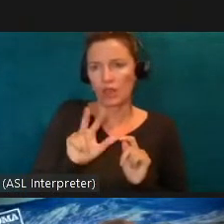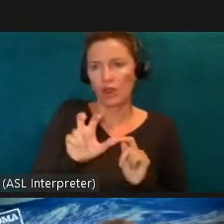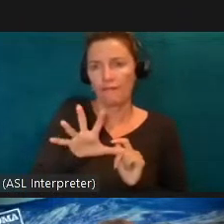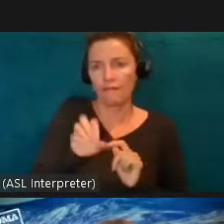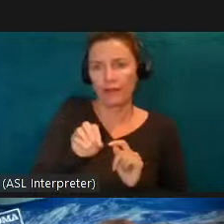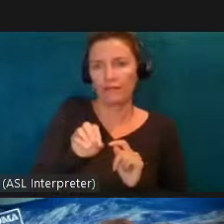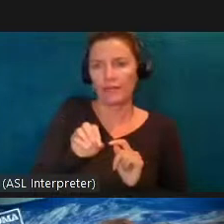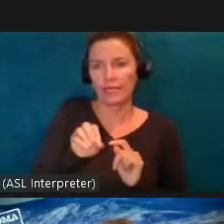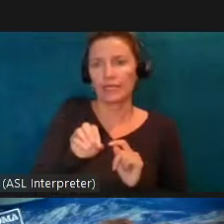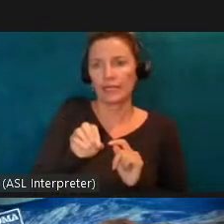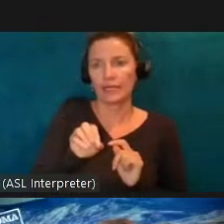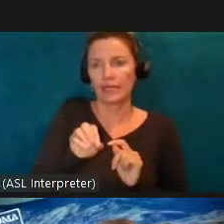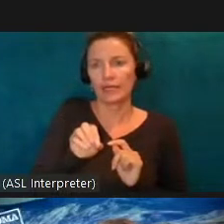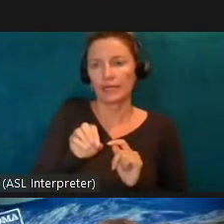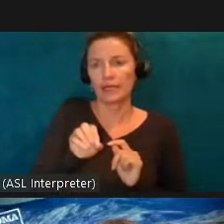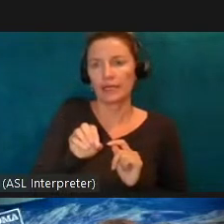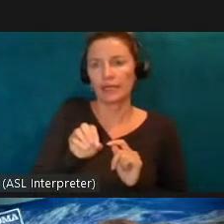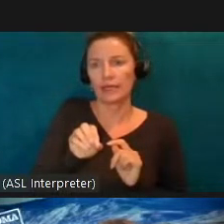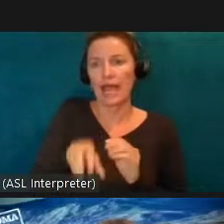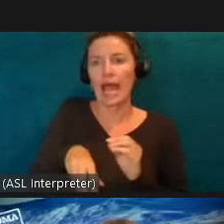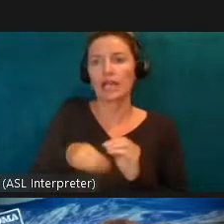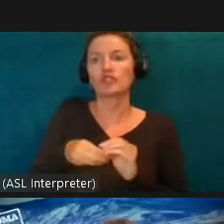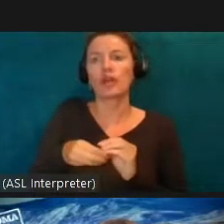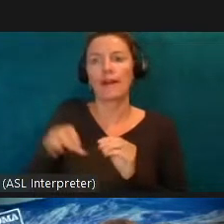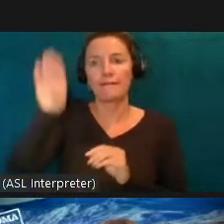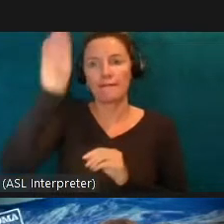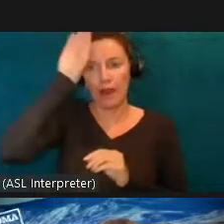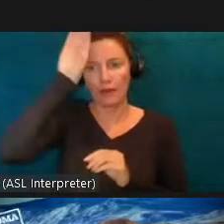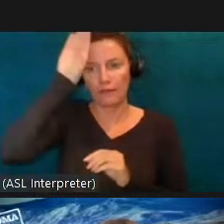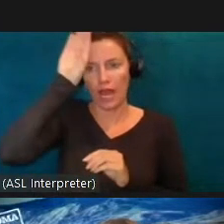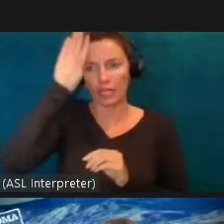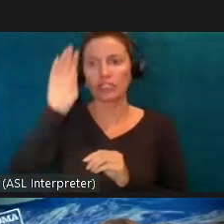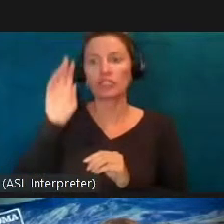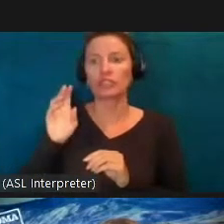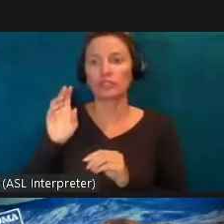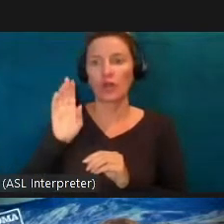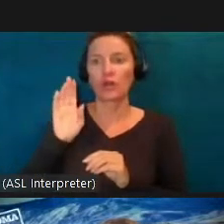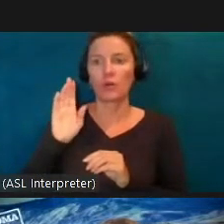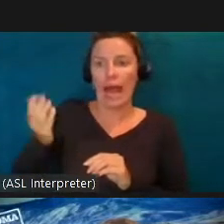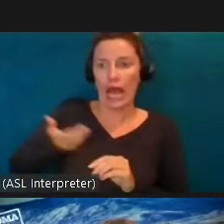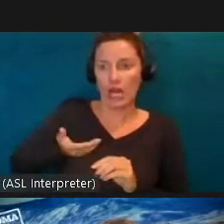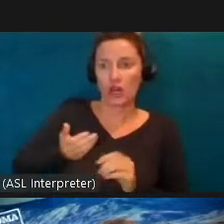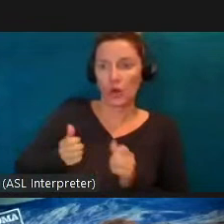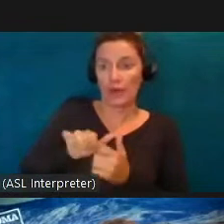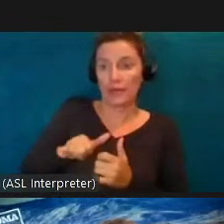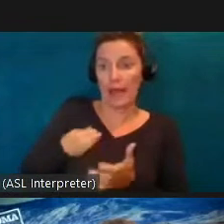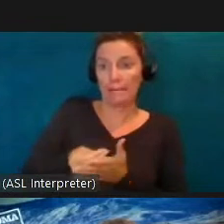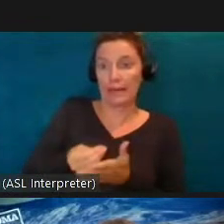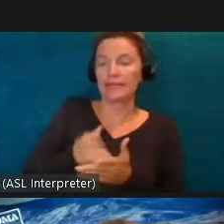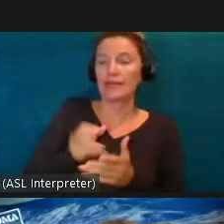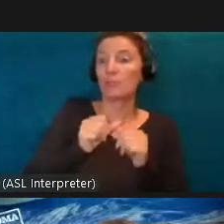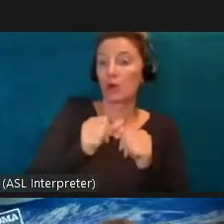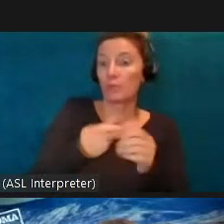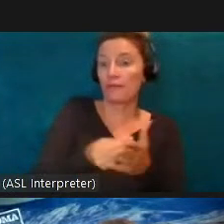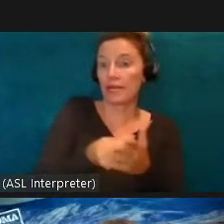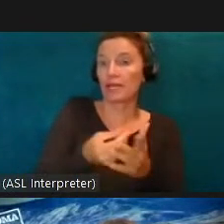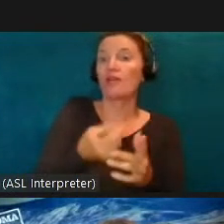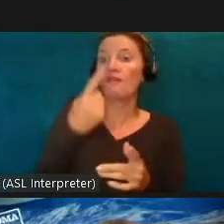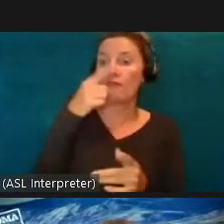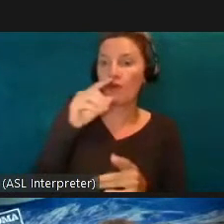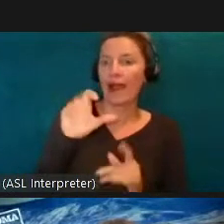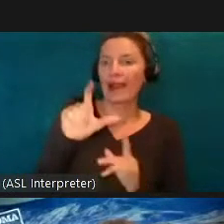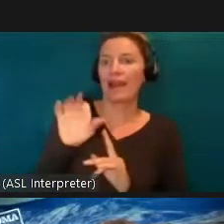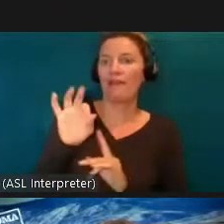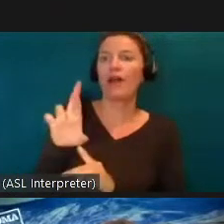additional seasonal firefighters are going to be brought on with this money, and this is permanent funding for CAL FIRE and an increased